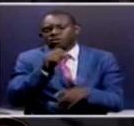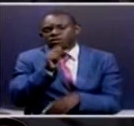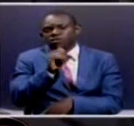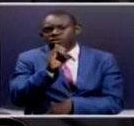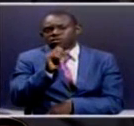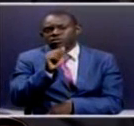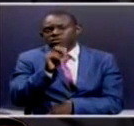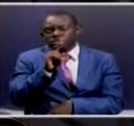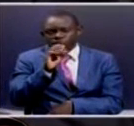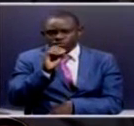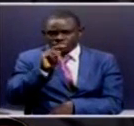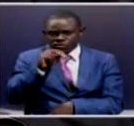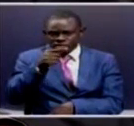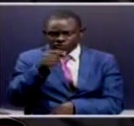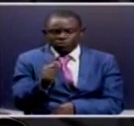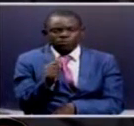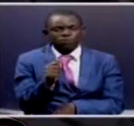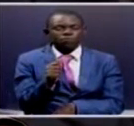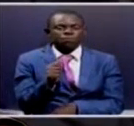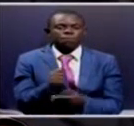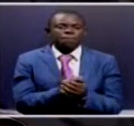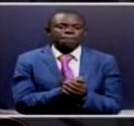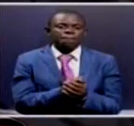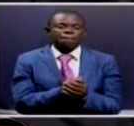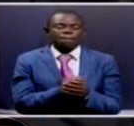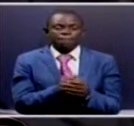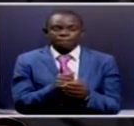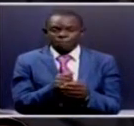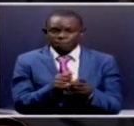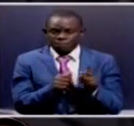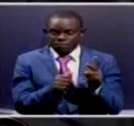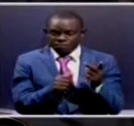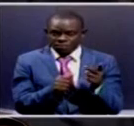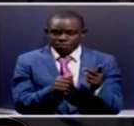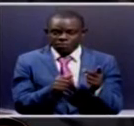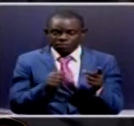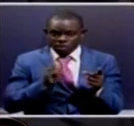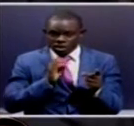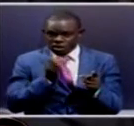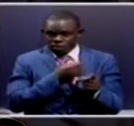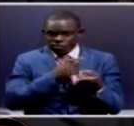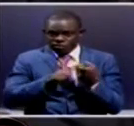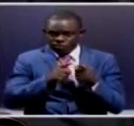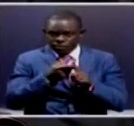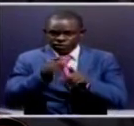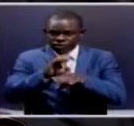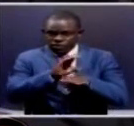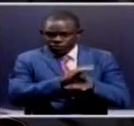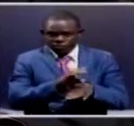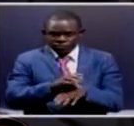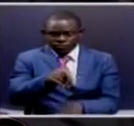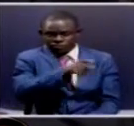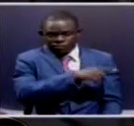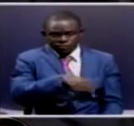those of our colleagues, including the church mother bodies, who believe that they have the right